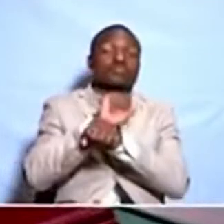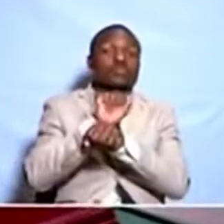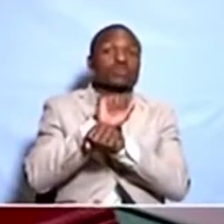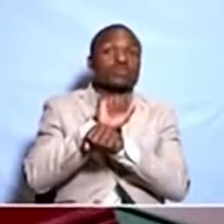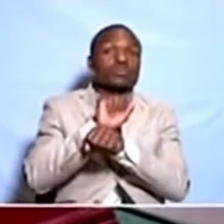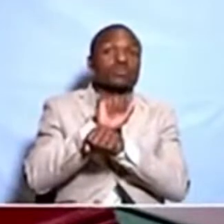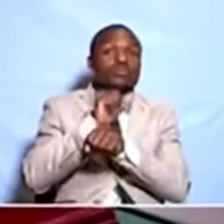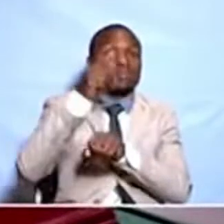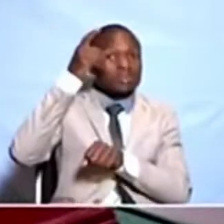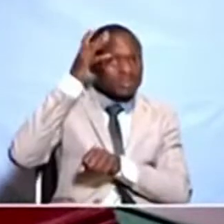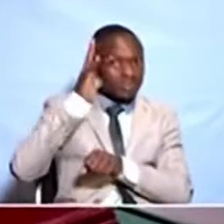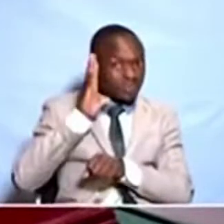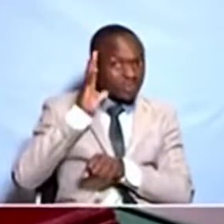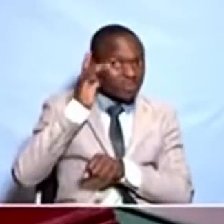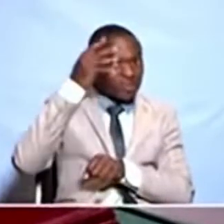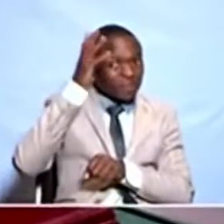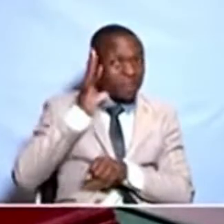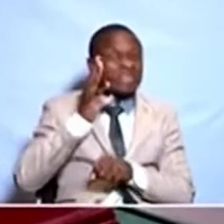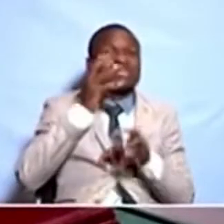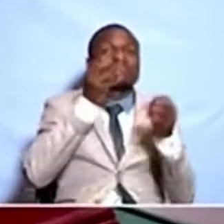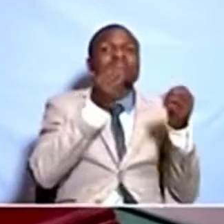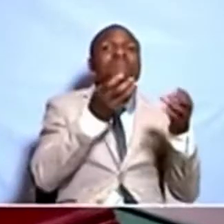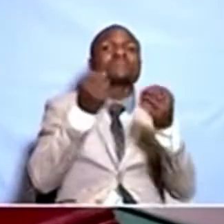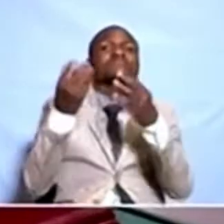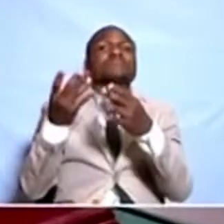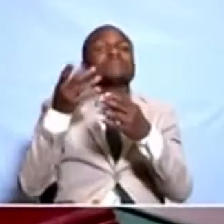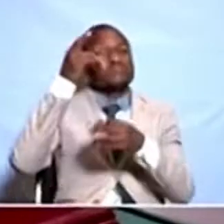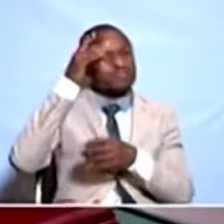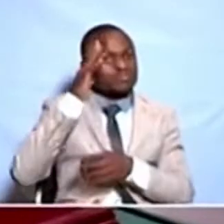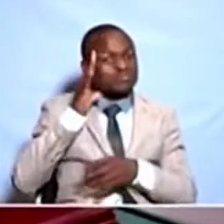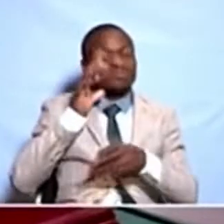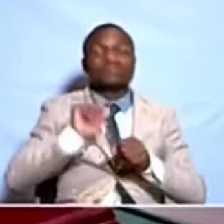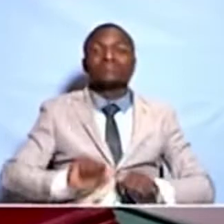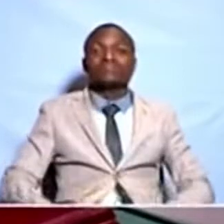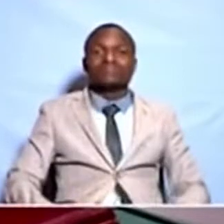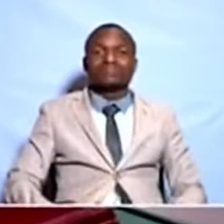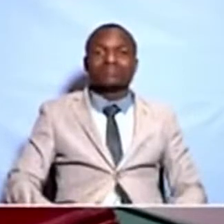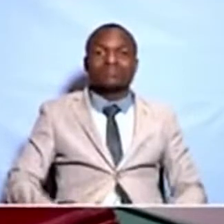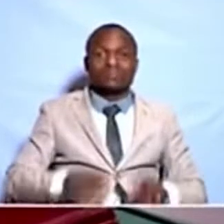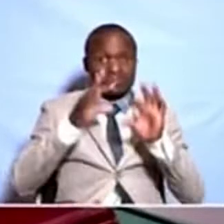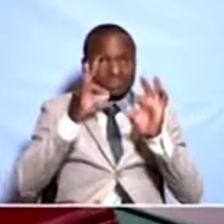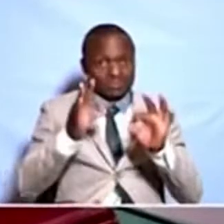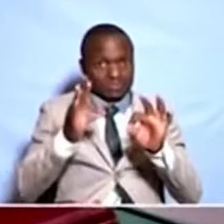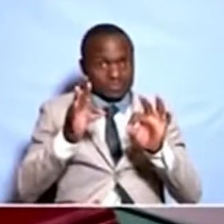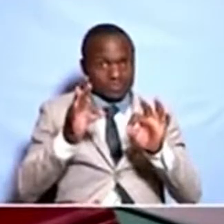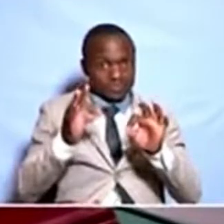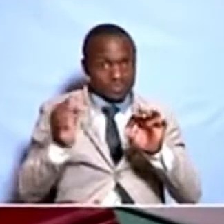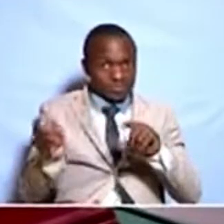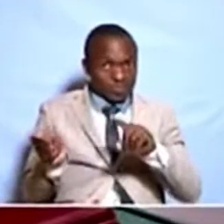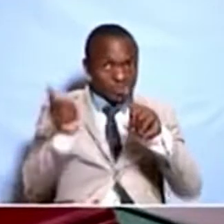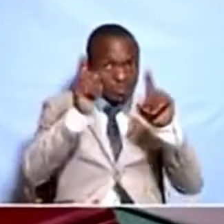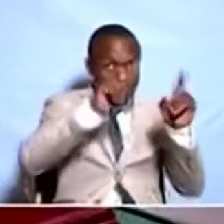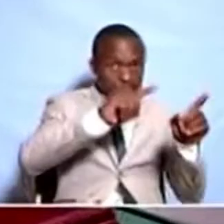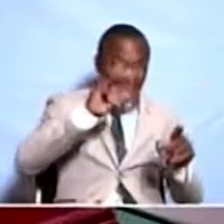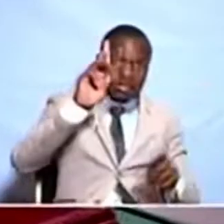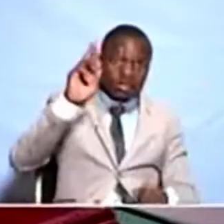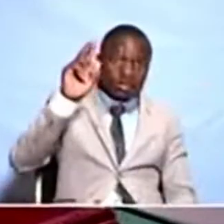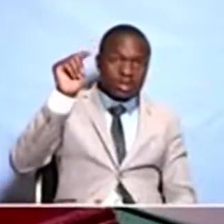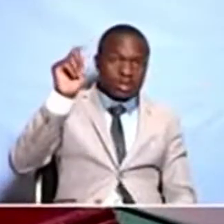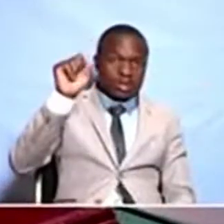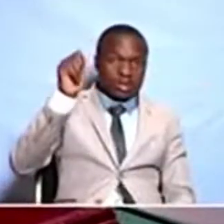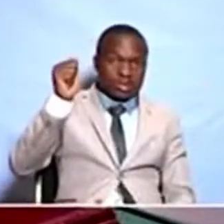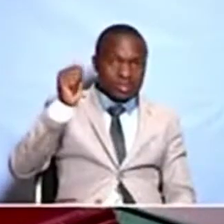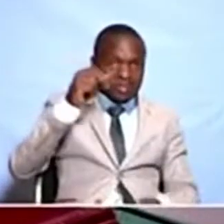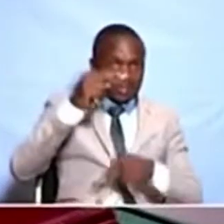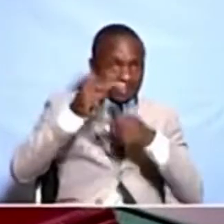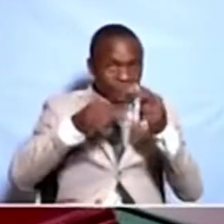in multiple colors. Then, when you go to LATSA, does it mean that